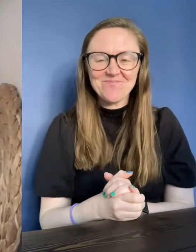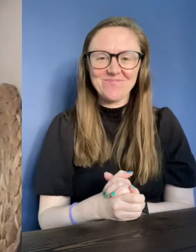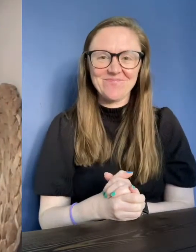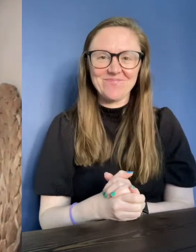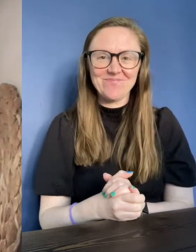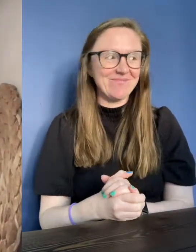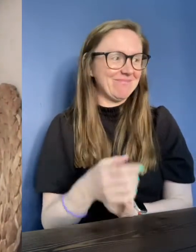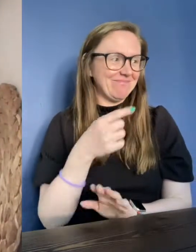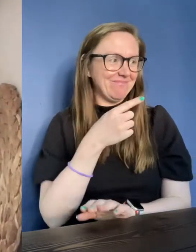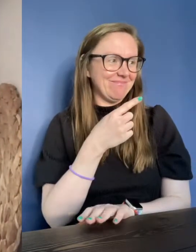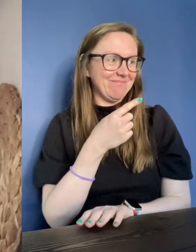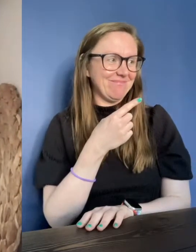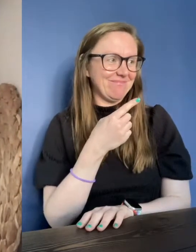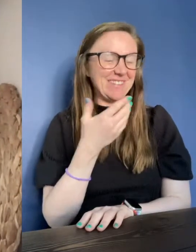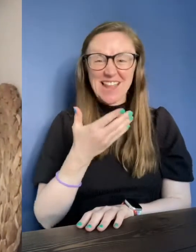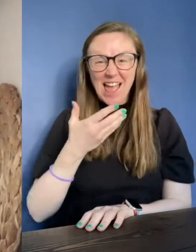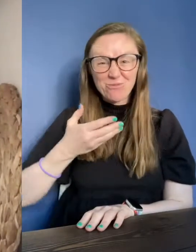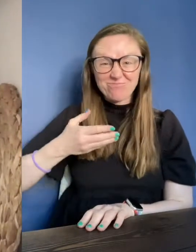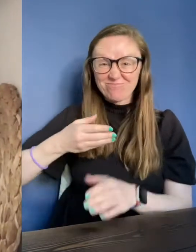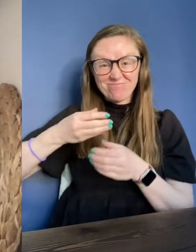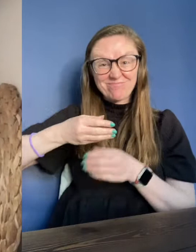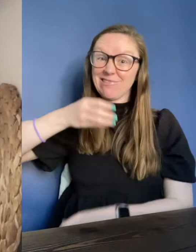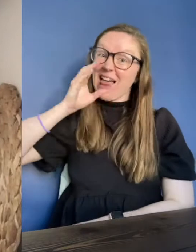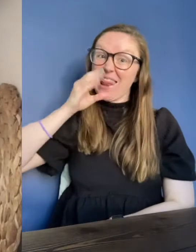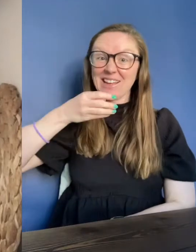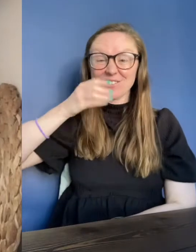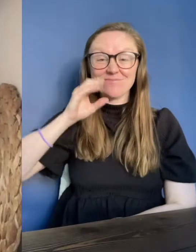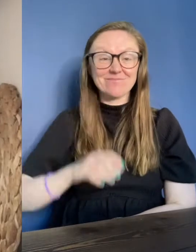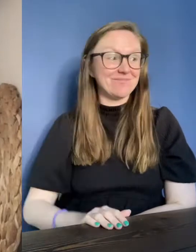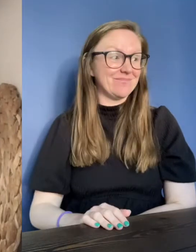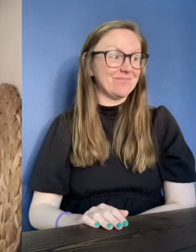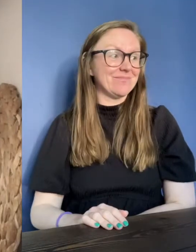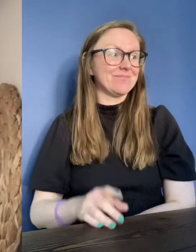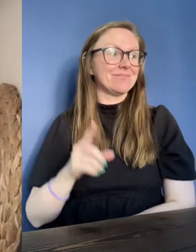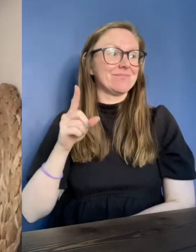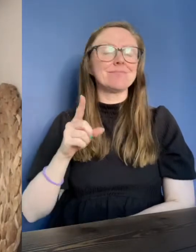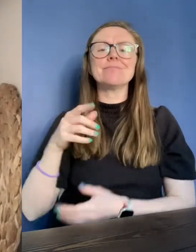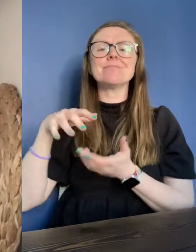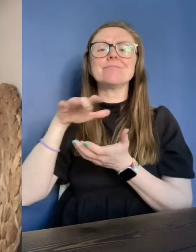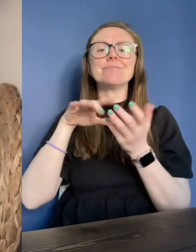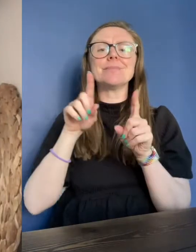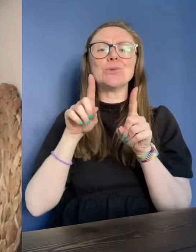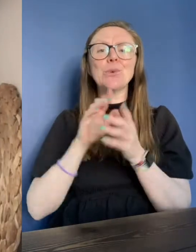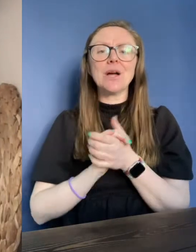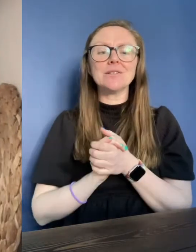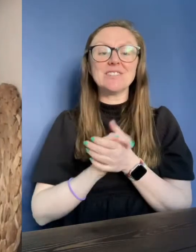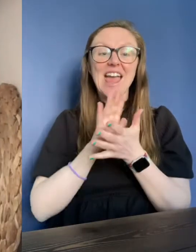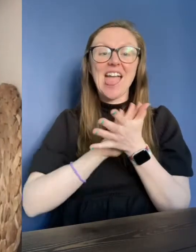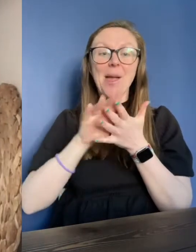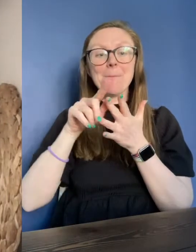And if we get ourselves a glass, I've put some